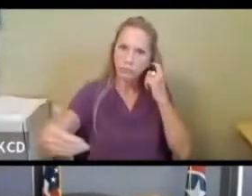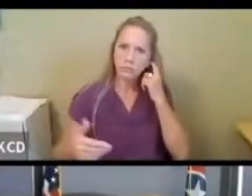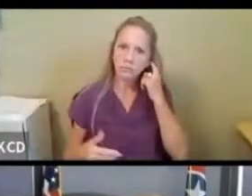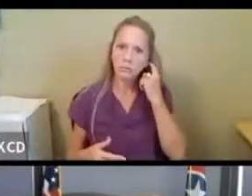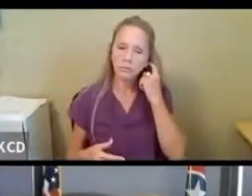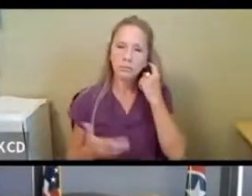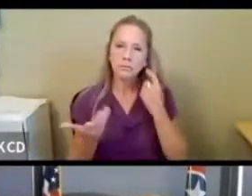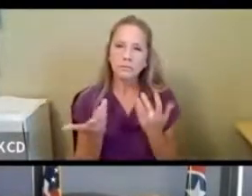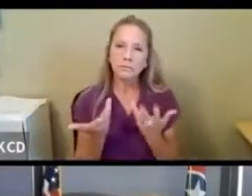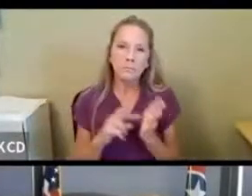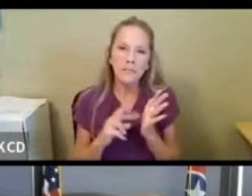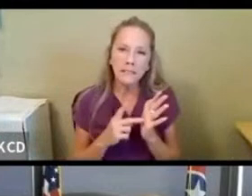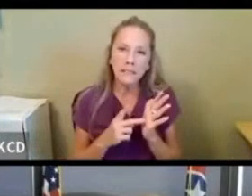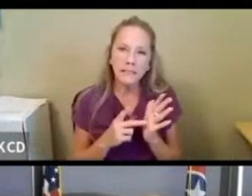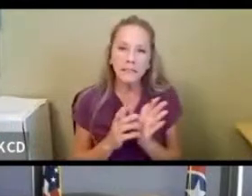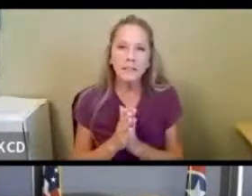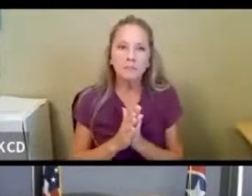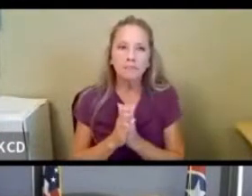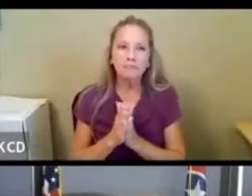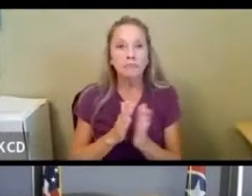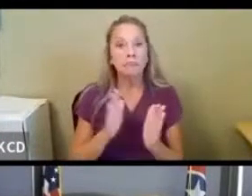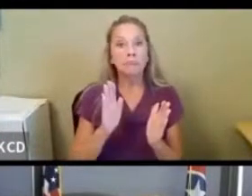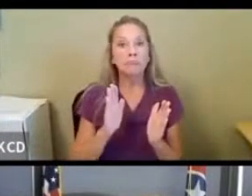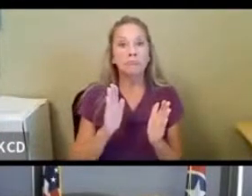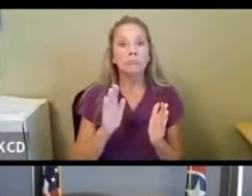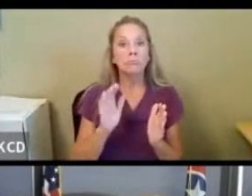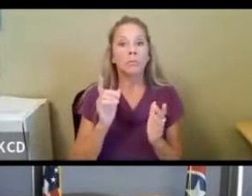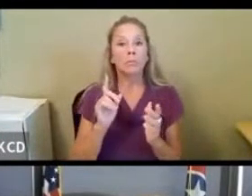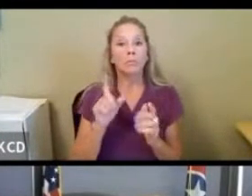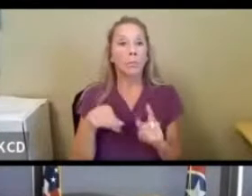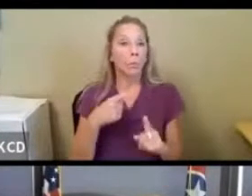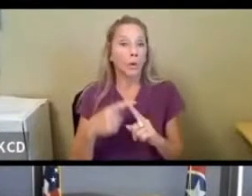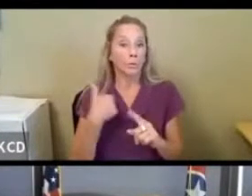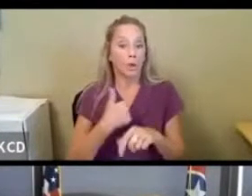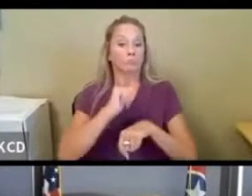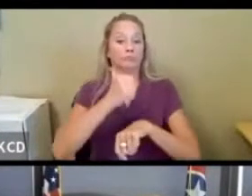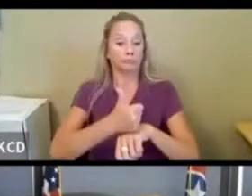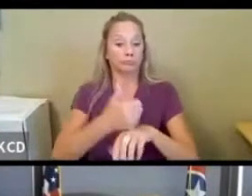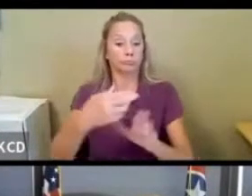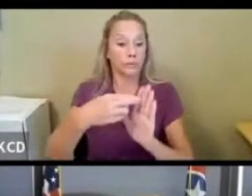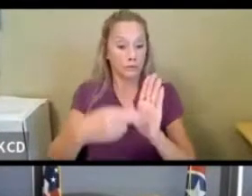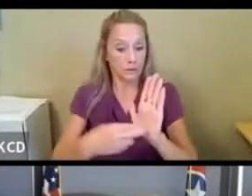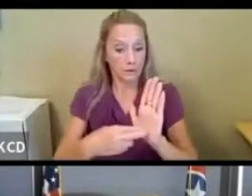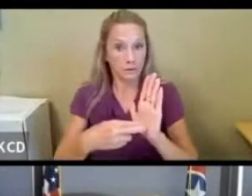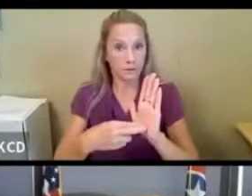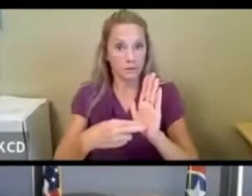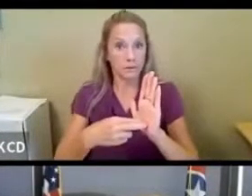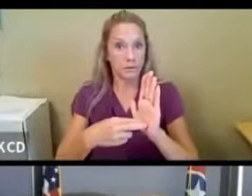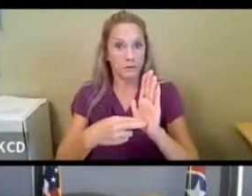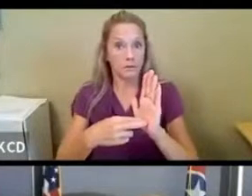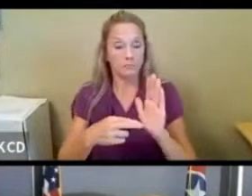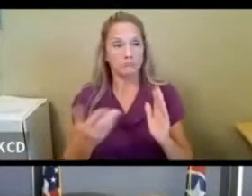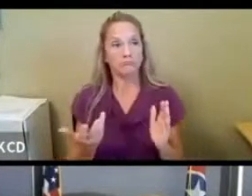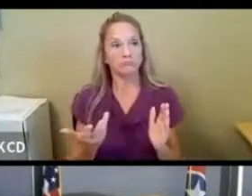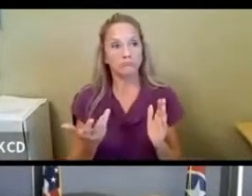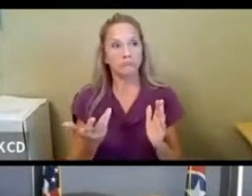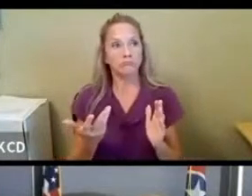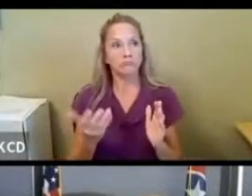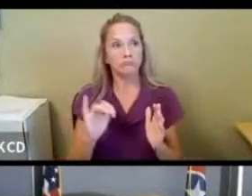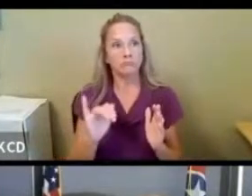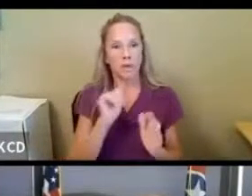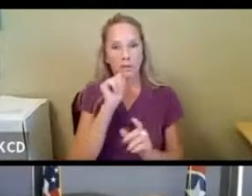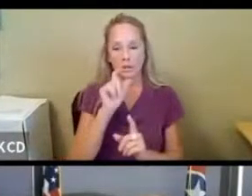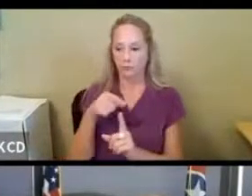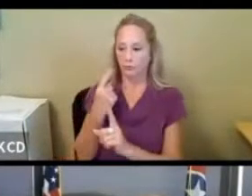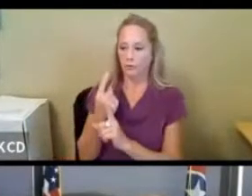depending on whatever sort of regulations end up existing, this conversation doesn't just apply to